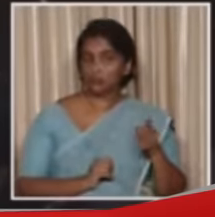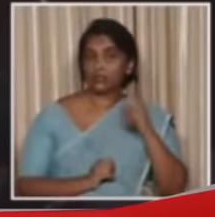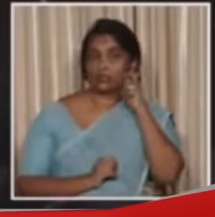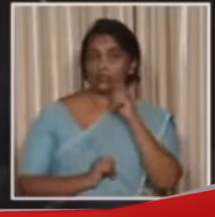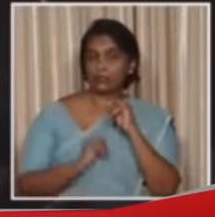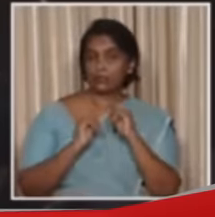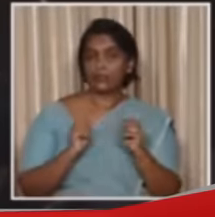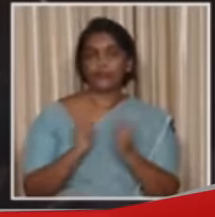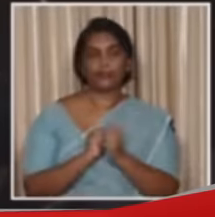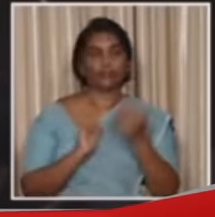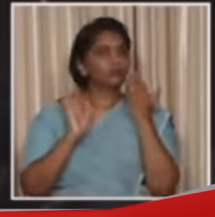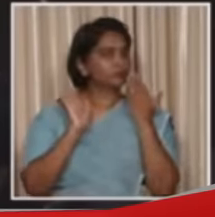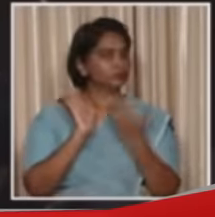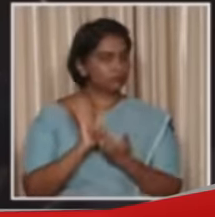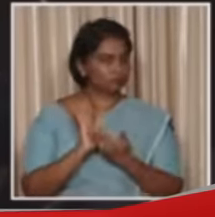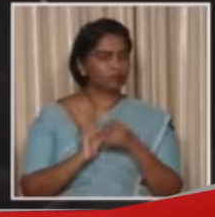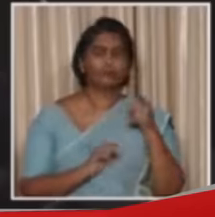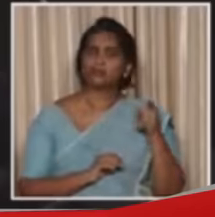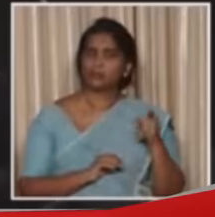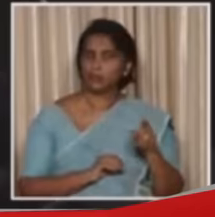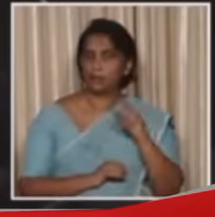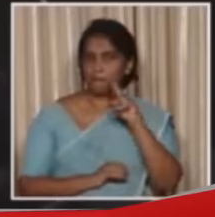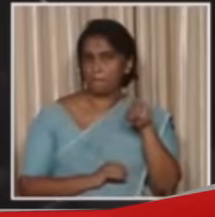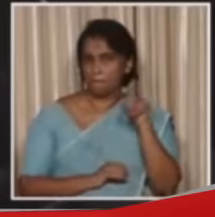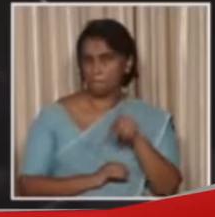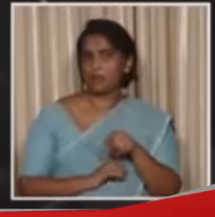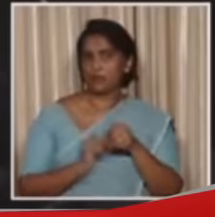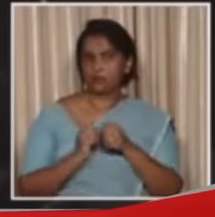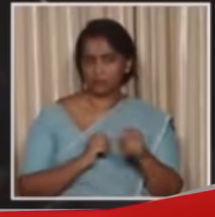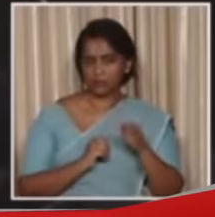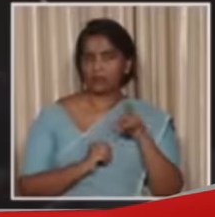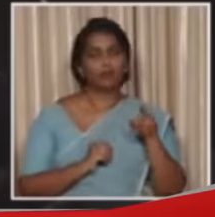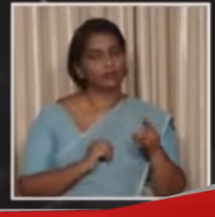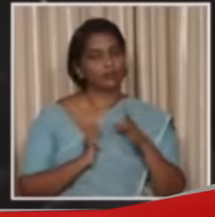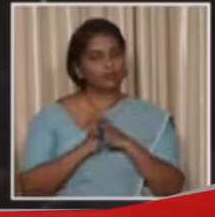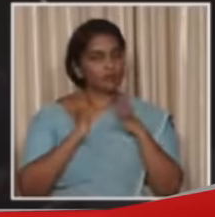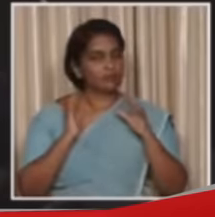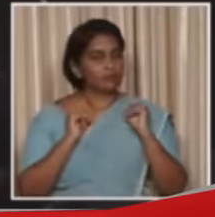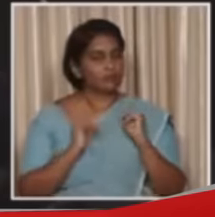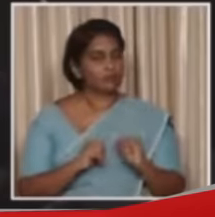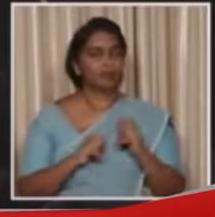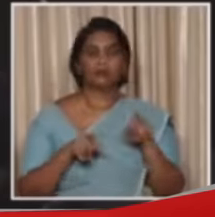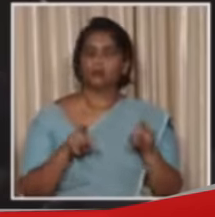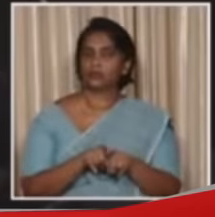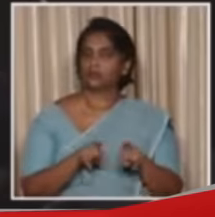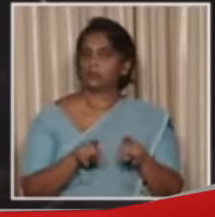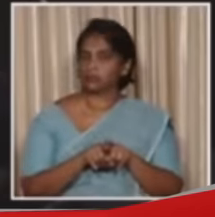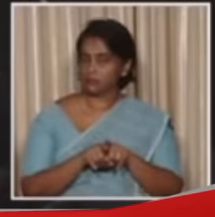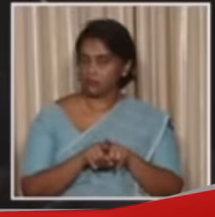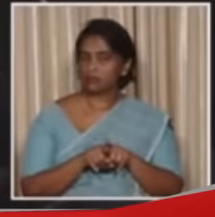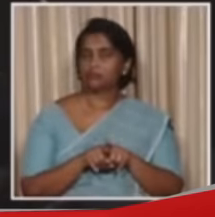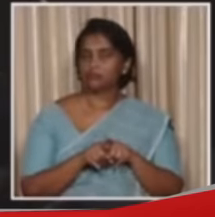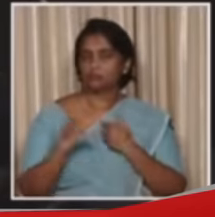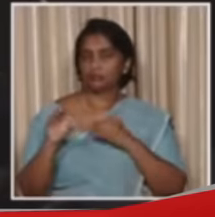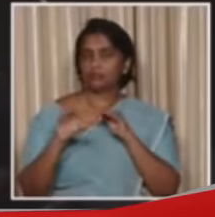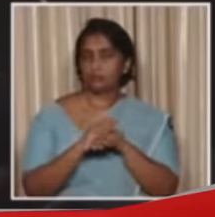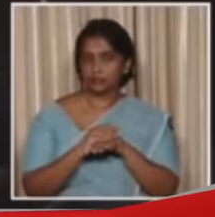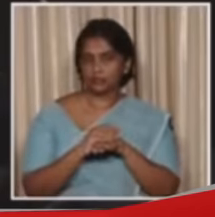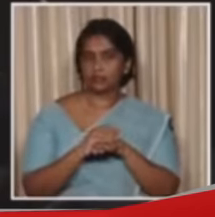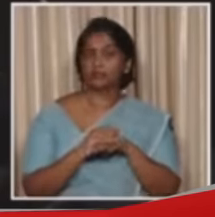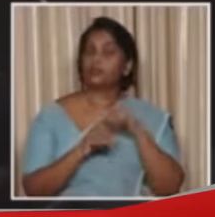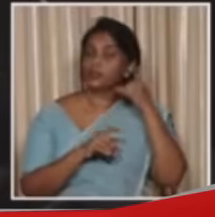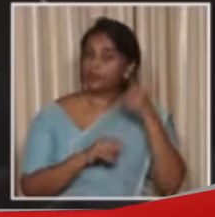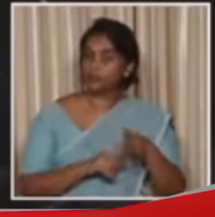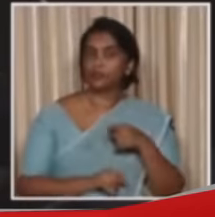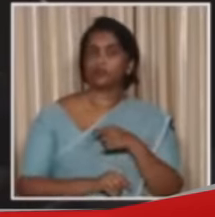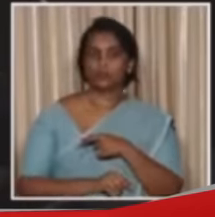dangerous approach that is being constructed, and it is very clear that this narrative is being constructed because the